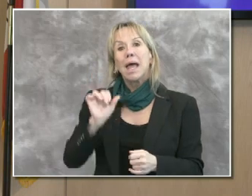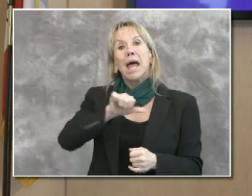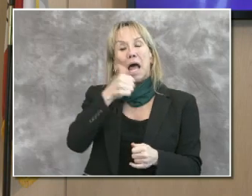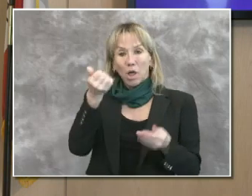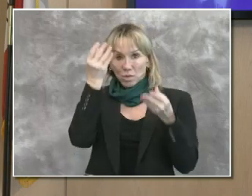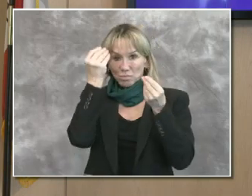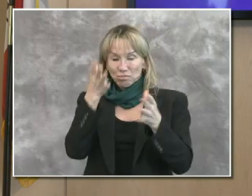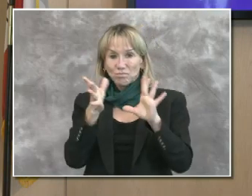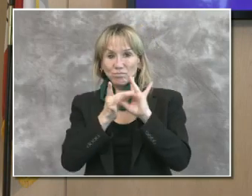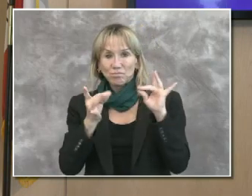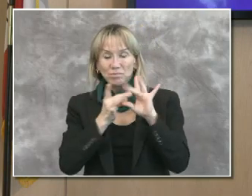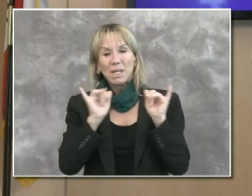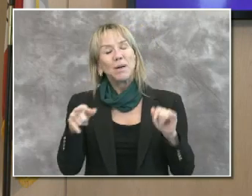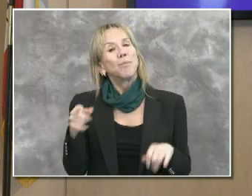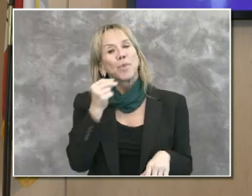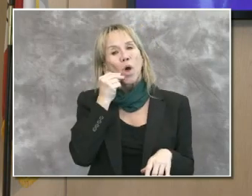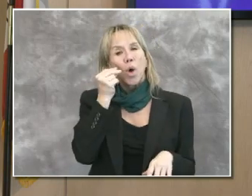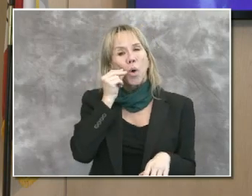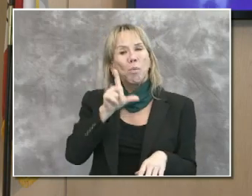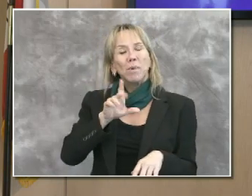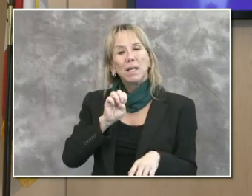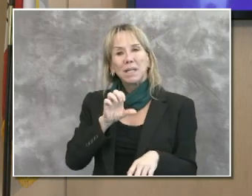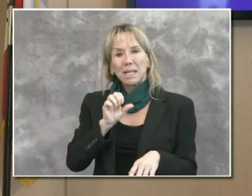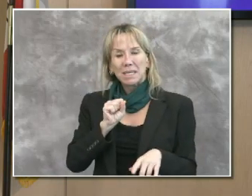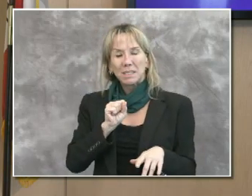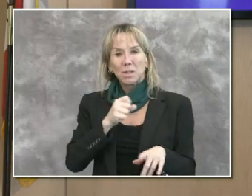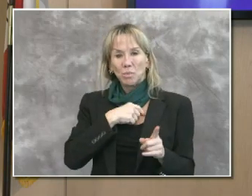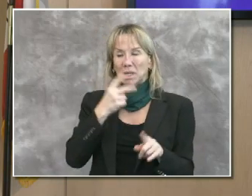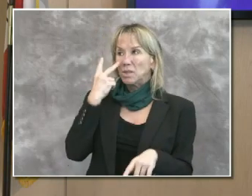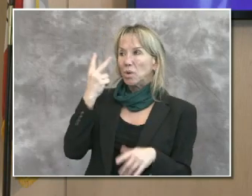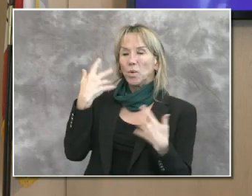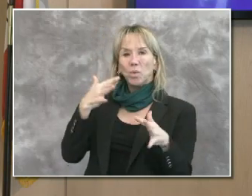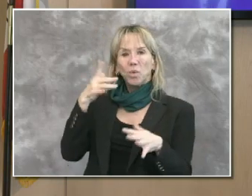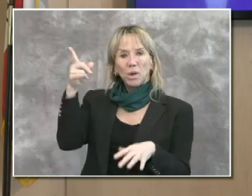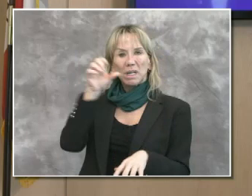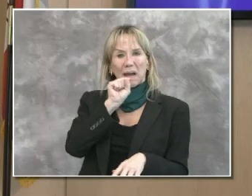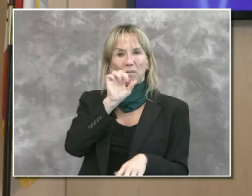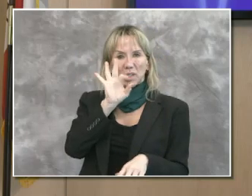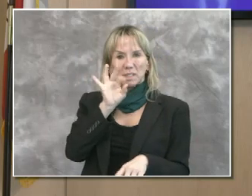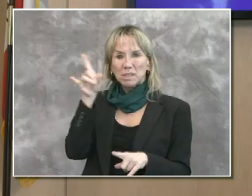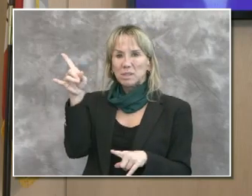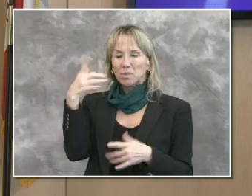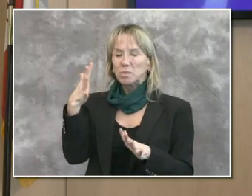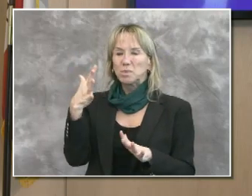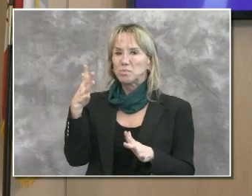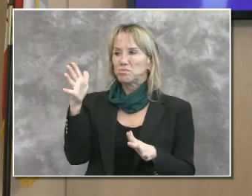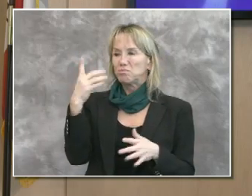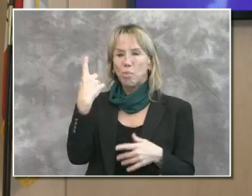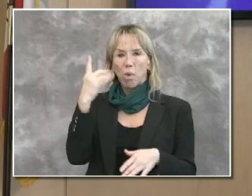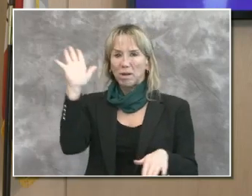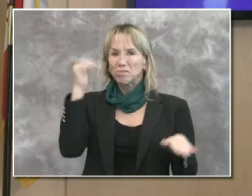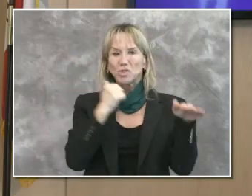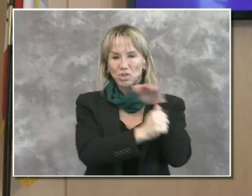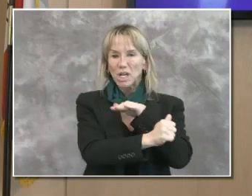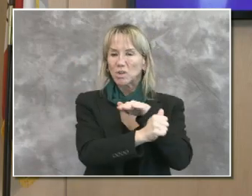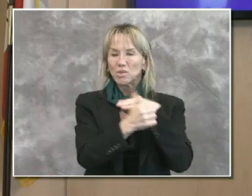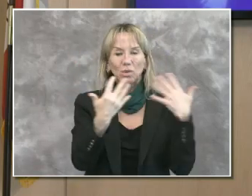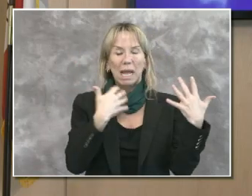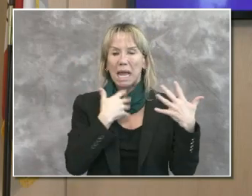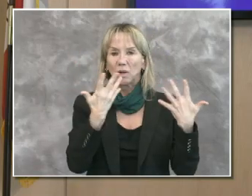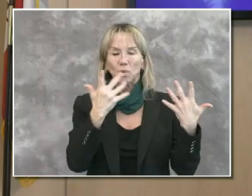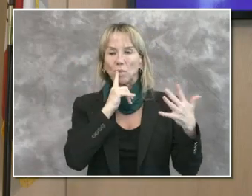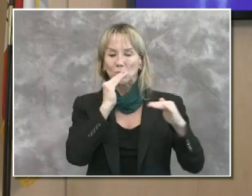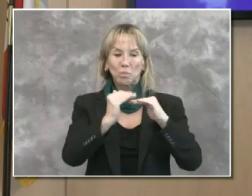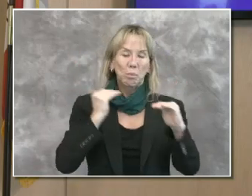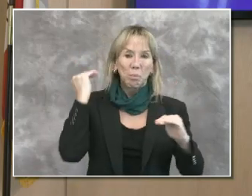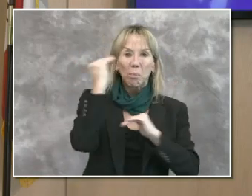have obviously seen the challenges and situations that San Francisco had in one of their shelters. That type of situation where you had an overcrowding